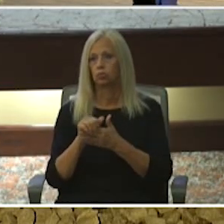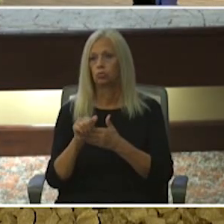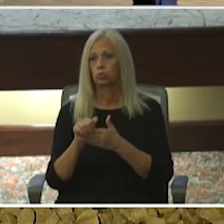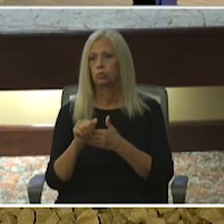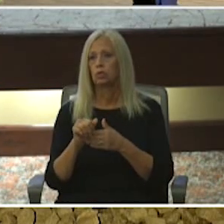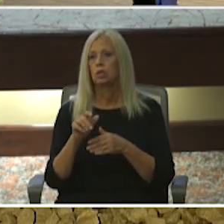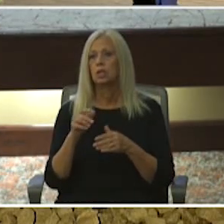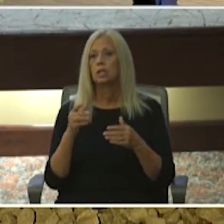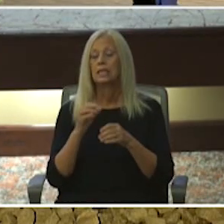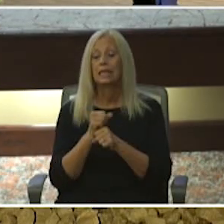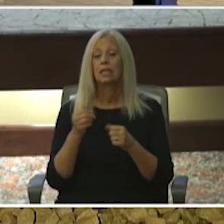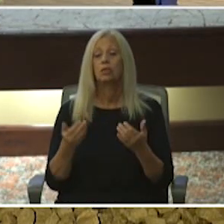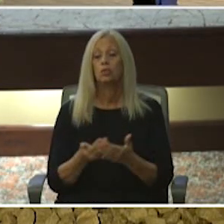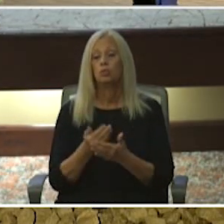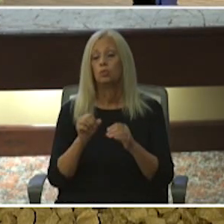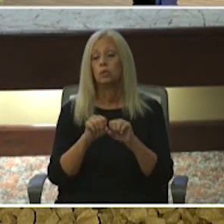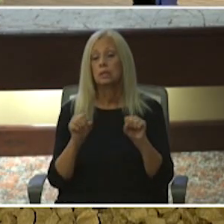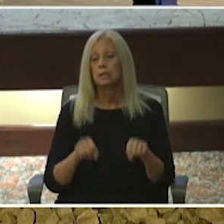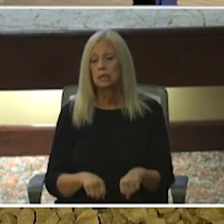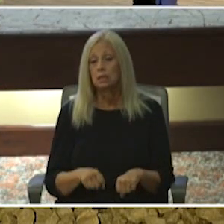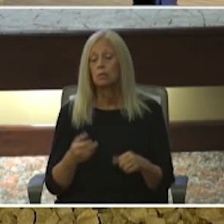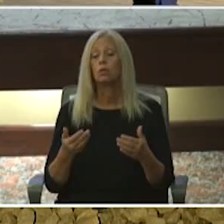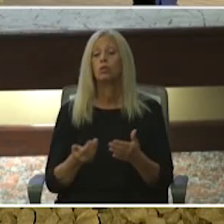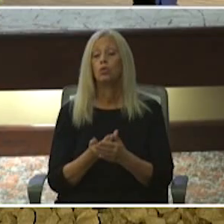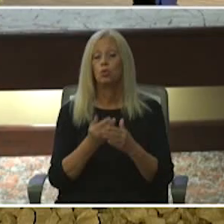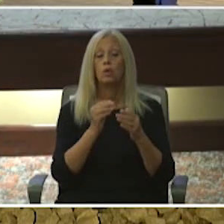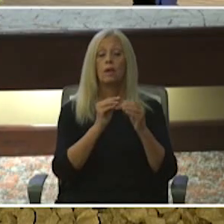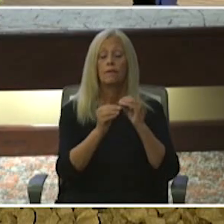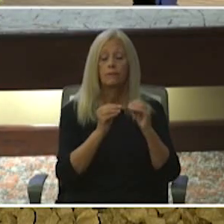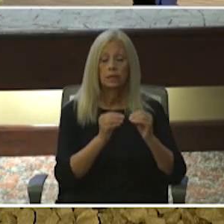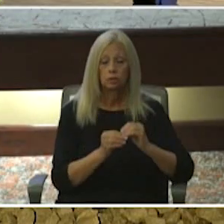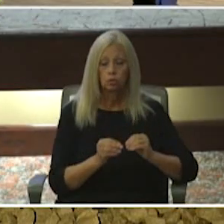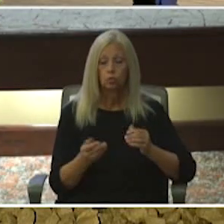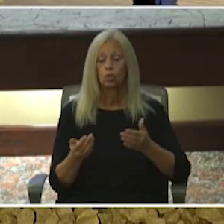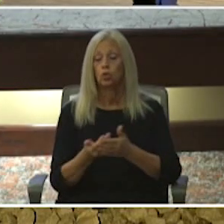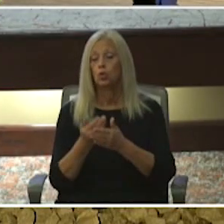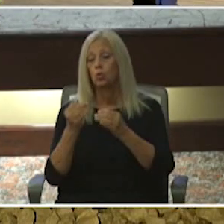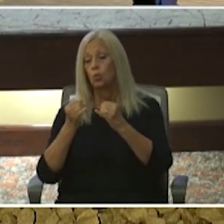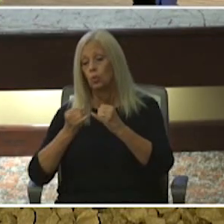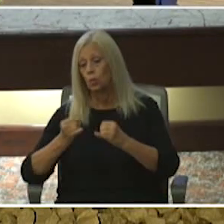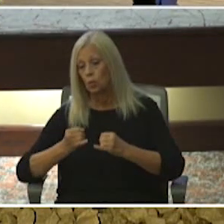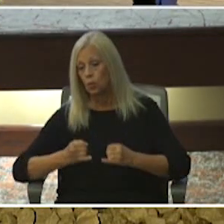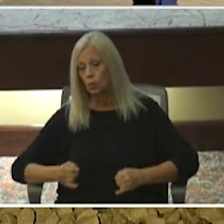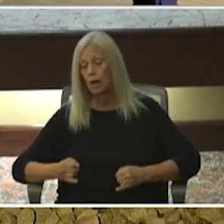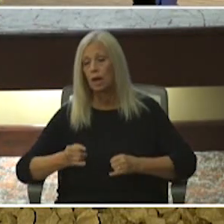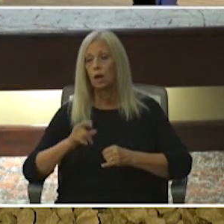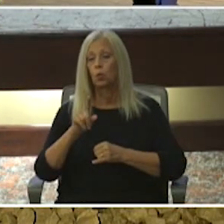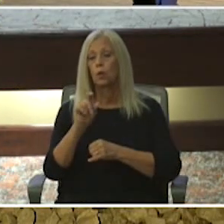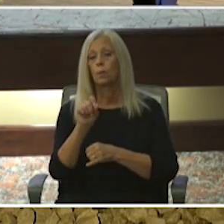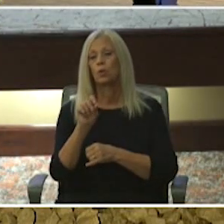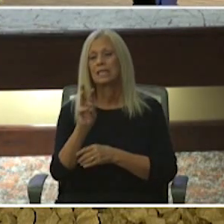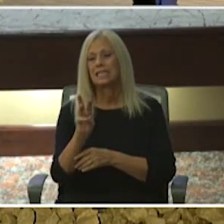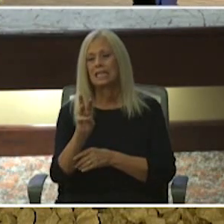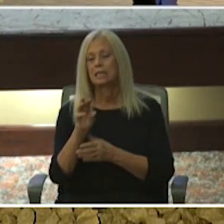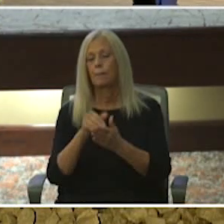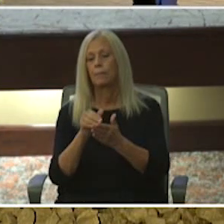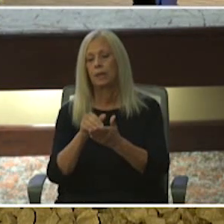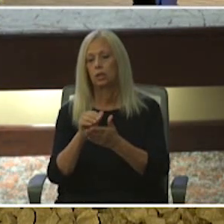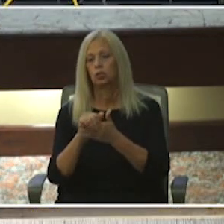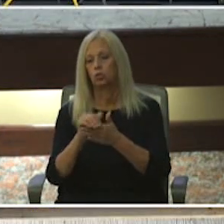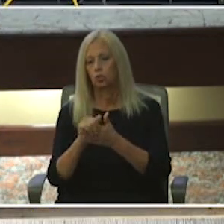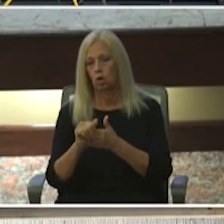a new system, new fixtures, new wire connections, about $1.6 million all